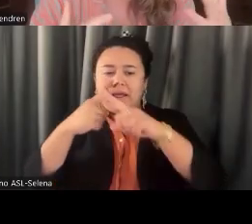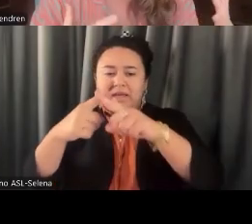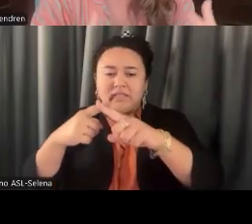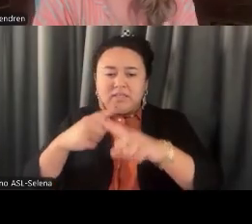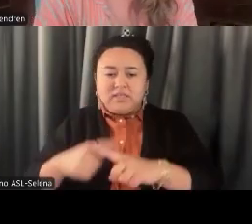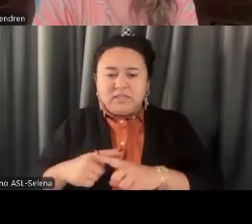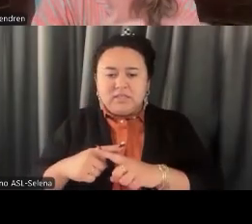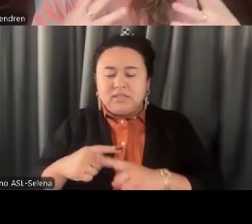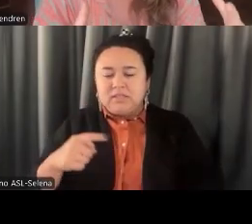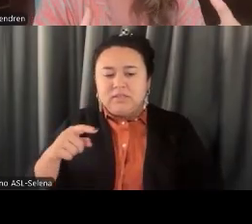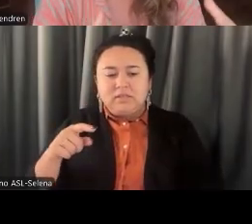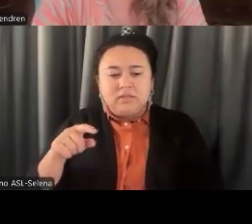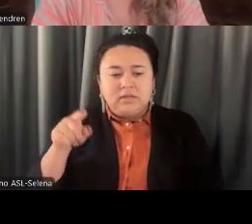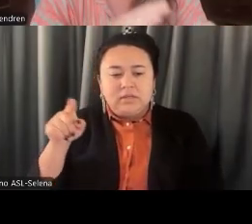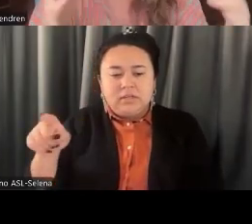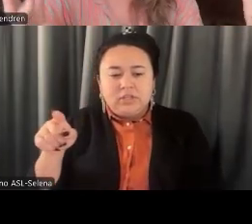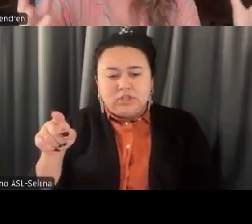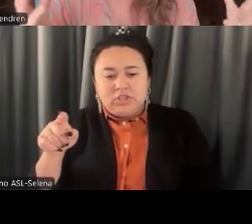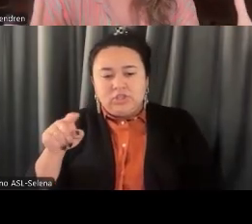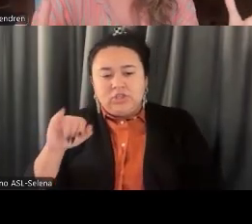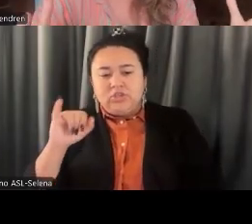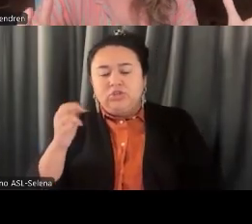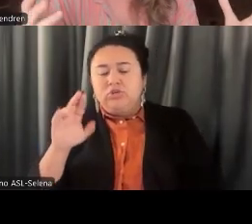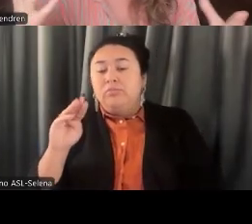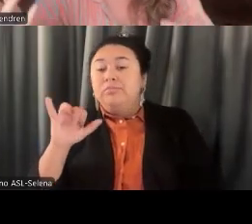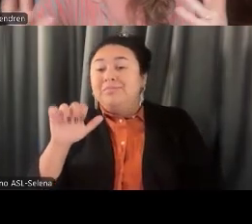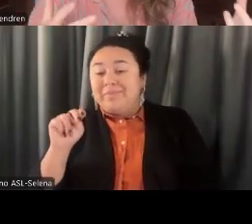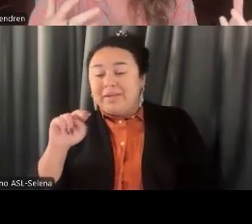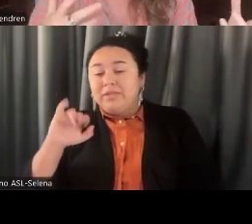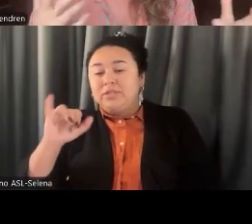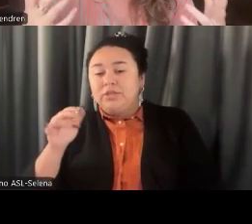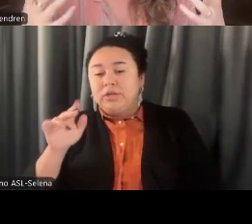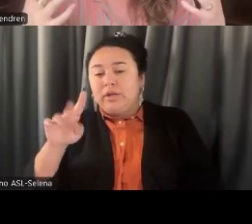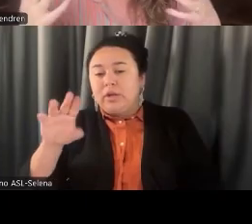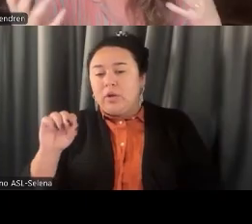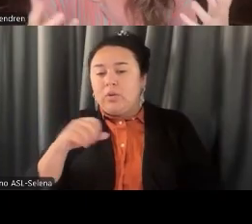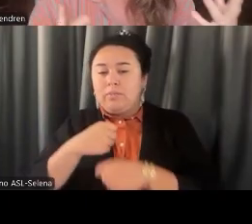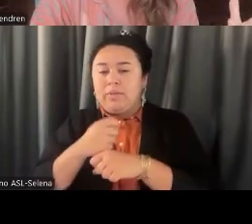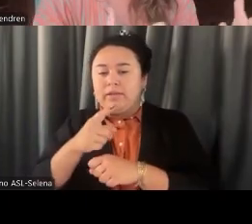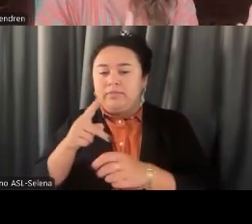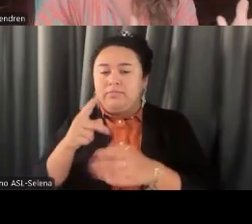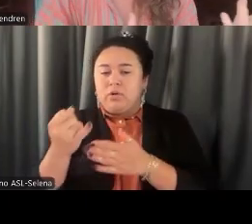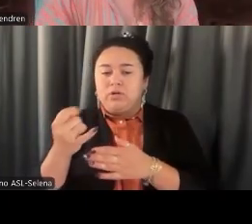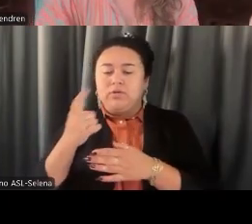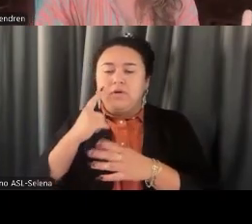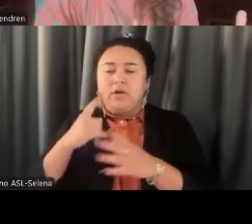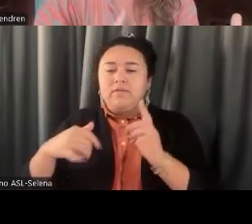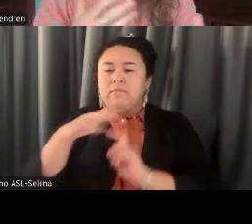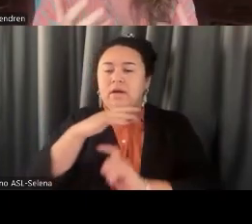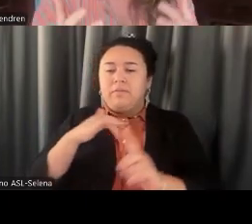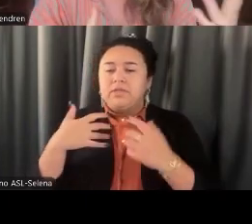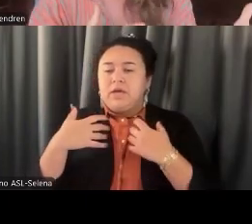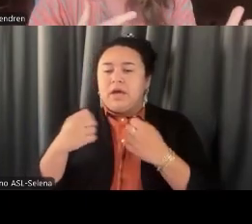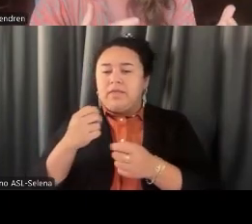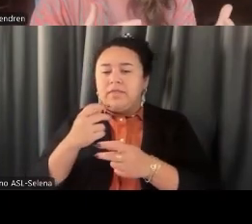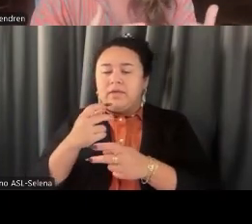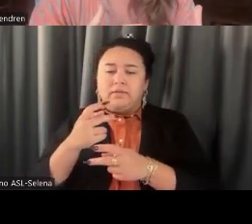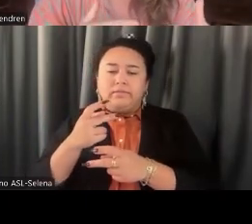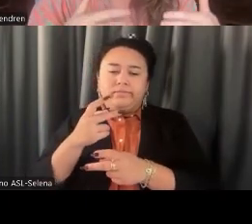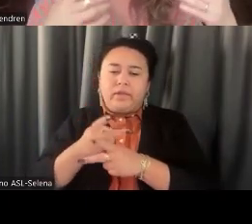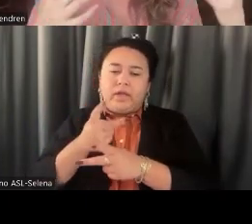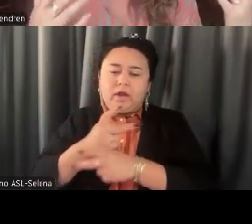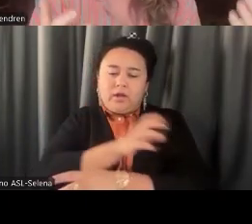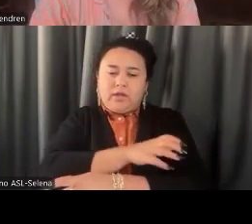And Jeremijenko was making this project, among many others, in what she called an environmental health clinic. So the red and white